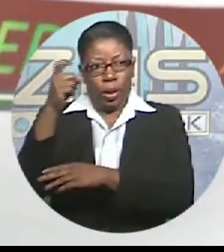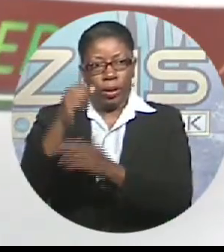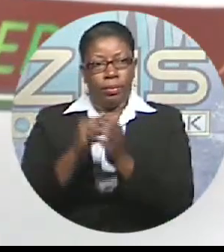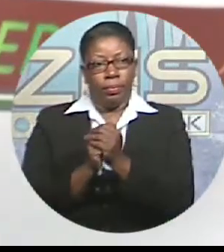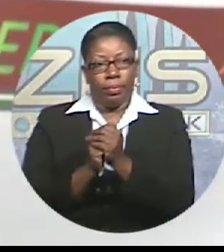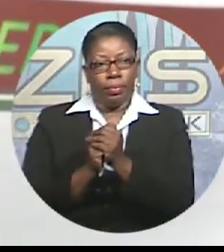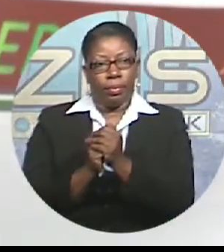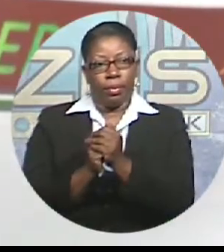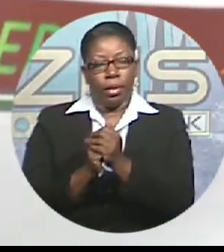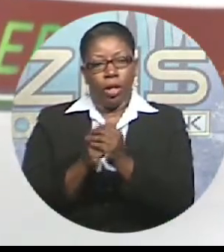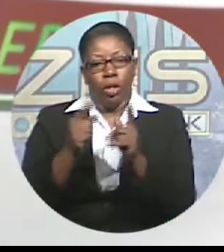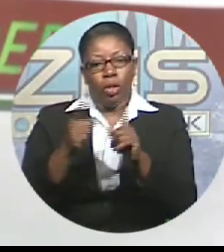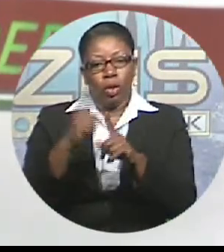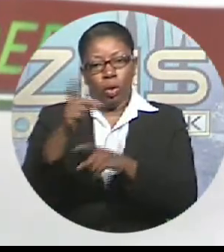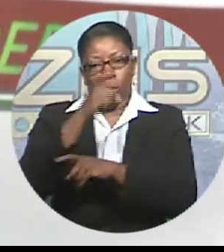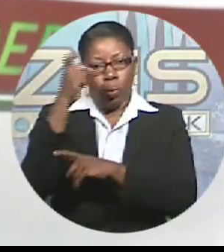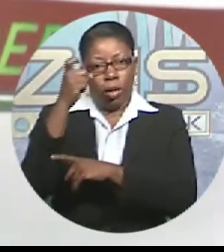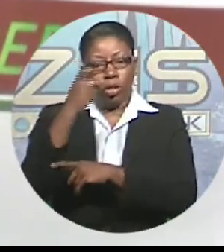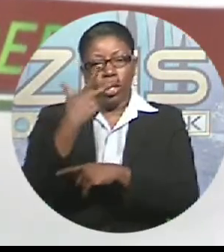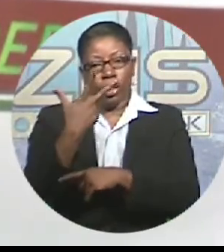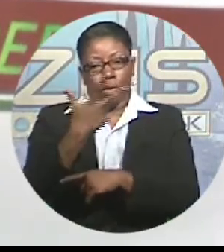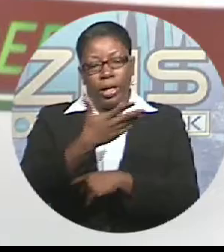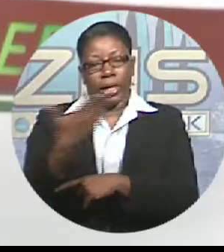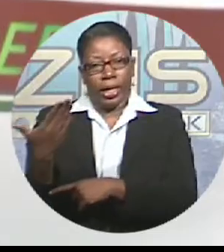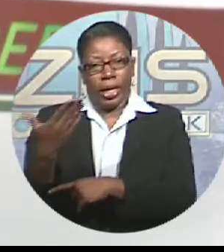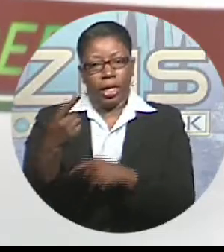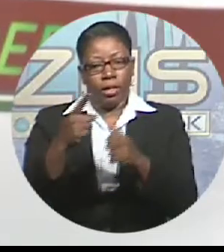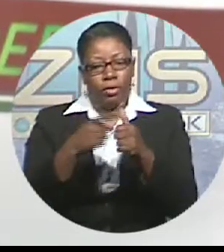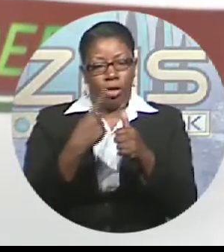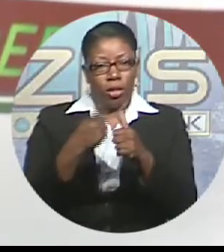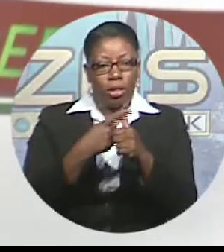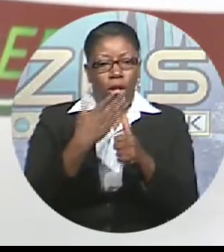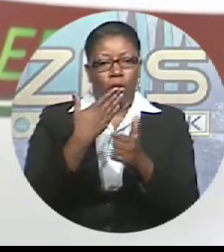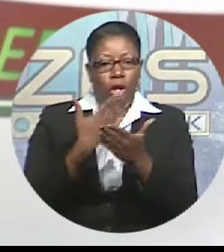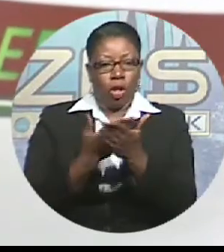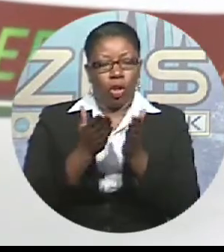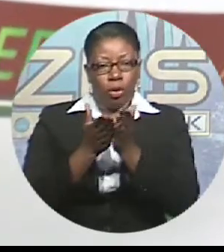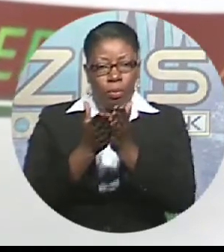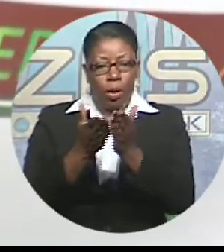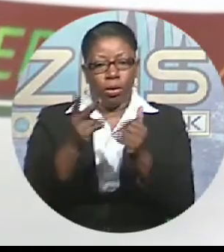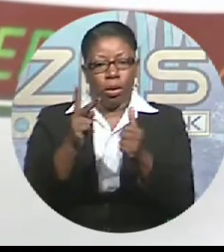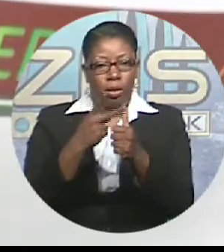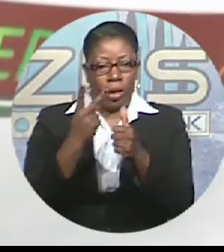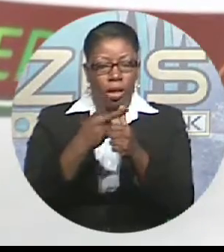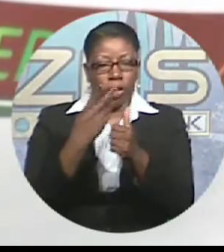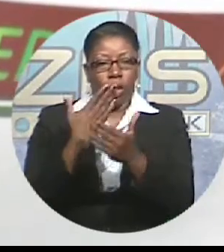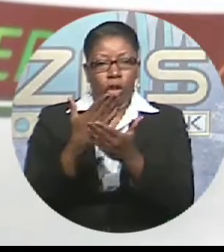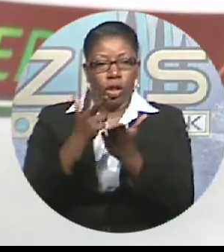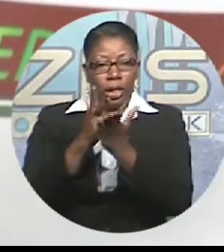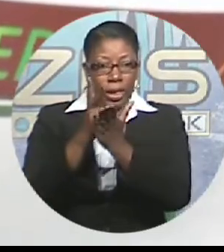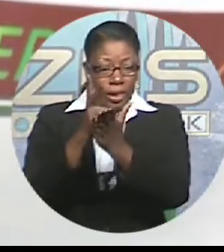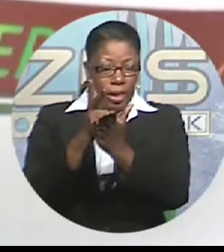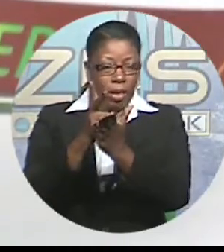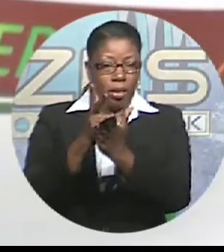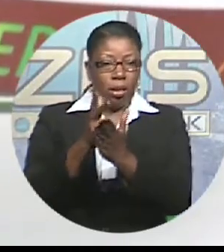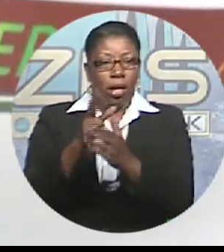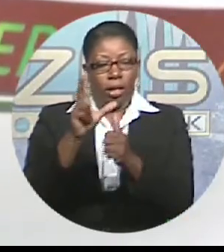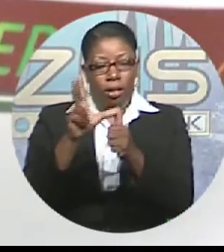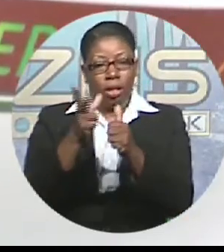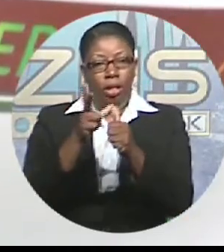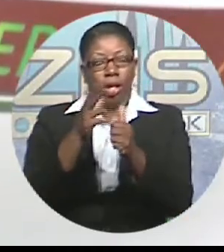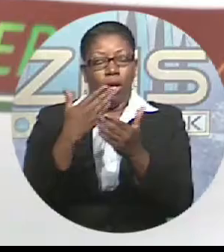the national, you need 3 ingredients, and they are: you need a good boat, you need good sails, and you need a good